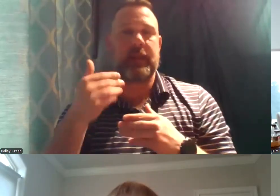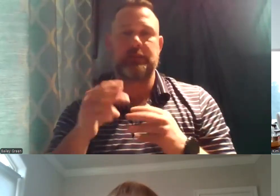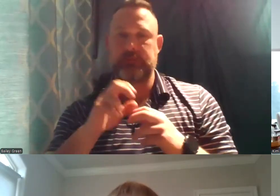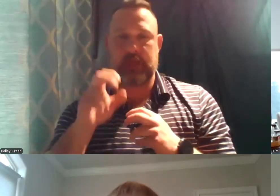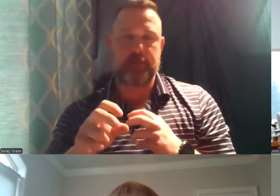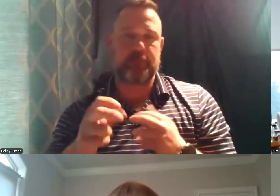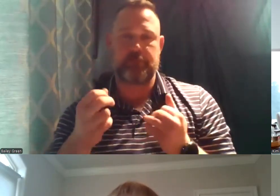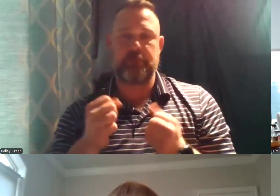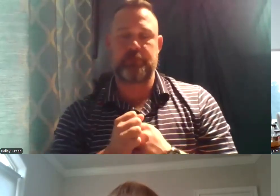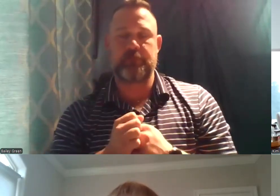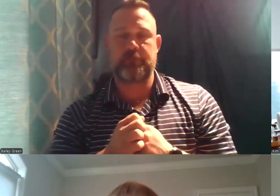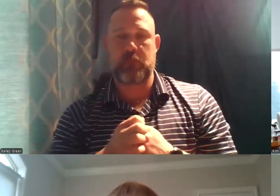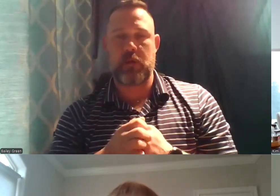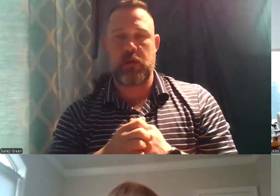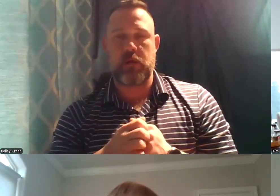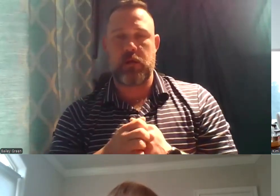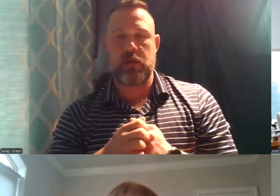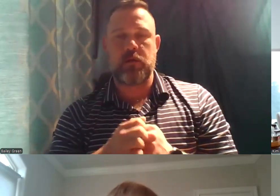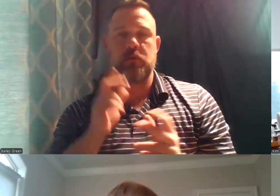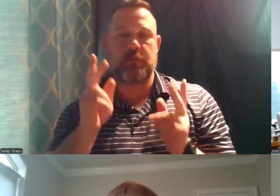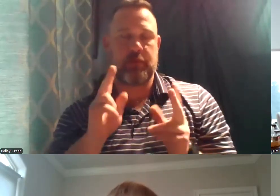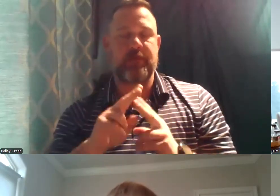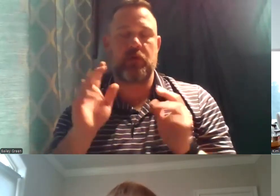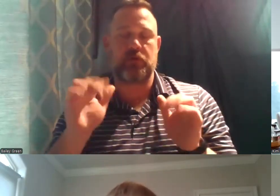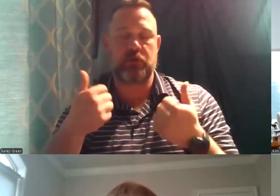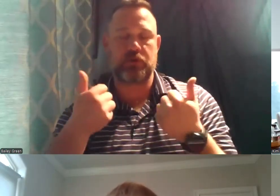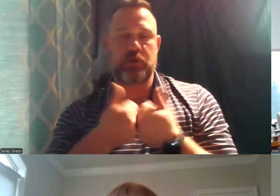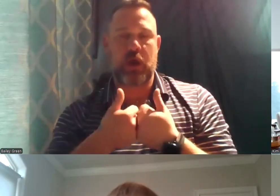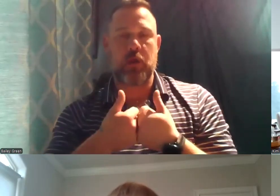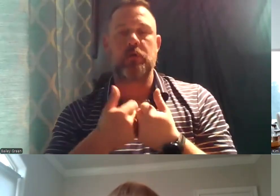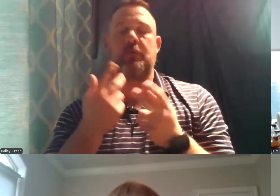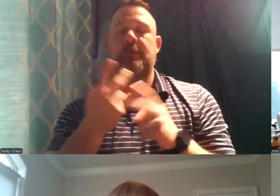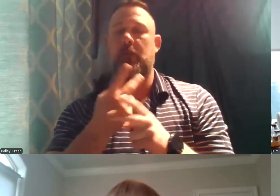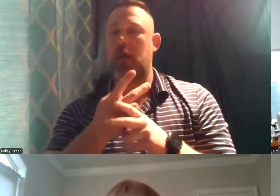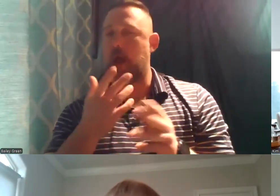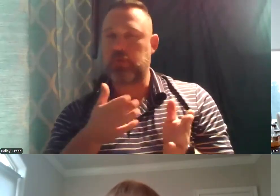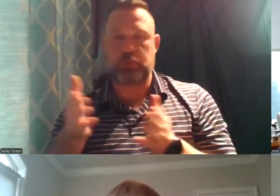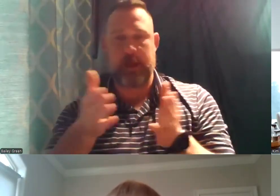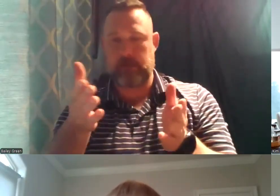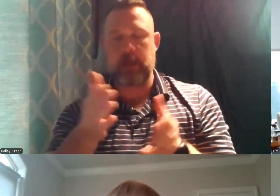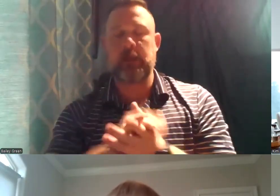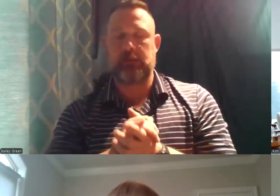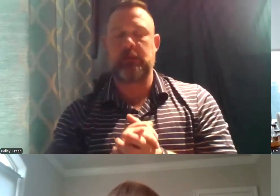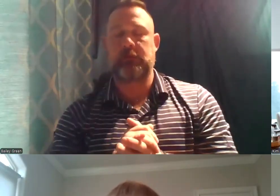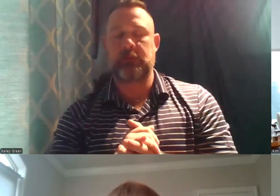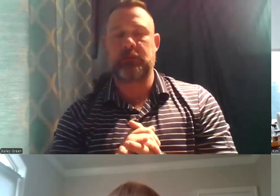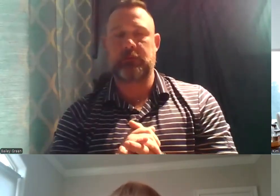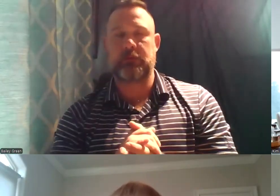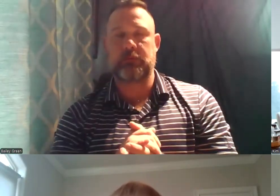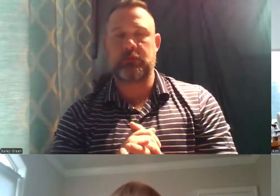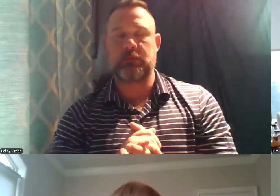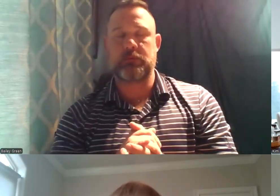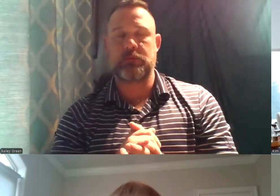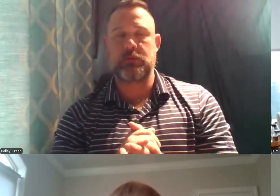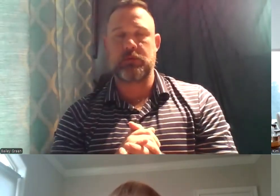And so these are just folks who are going to be really challenged to be able to figure out how to navigate this. And so I hope